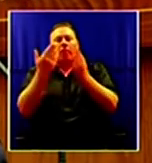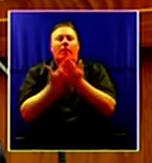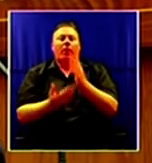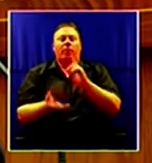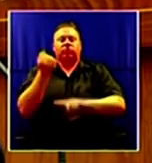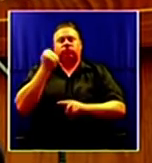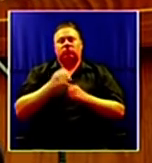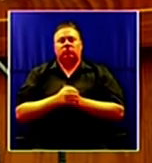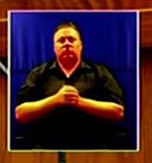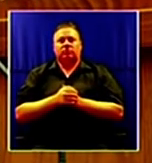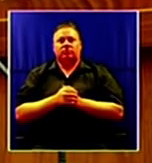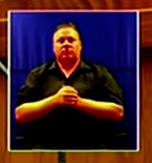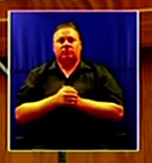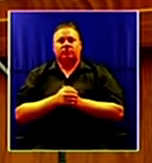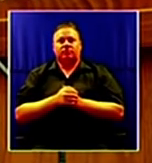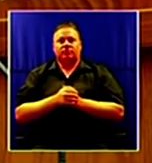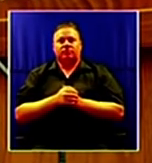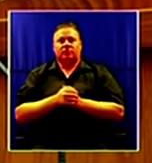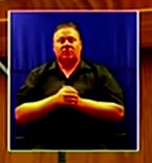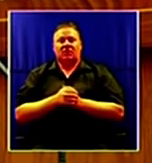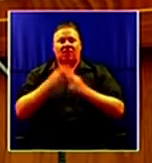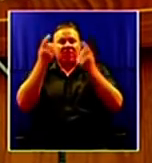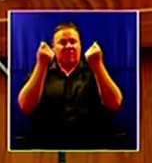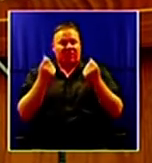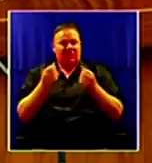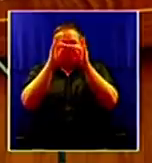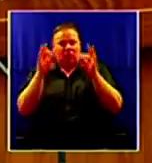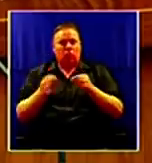today entails the following.